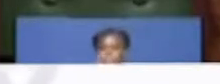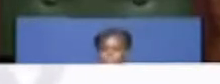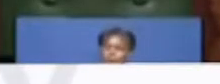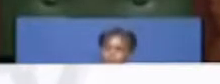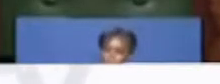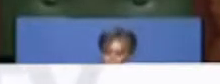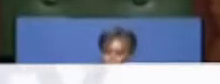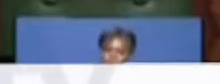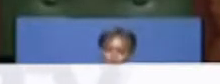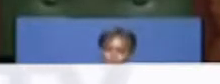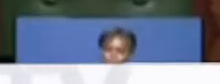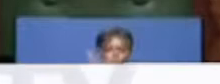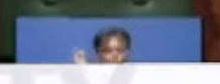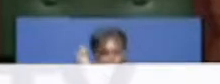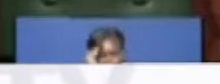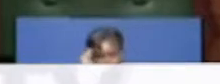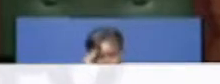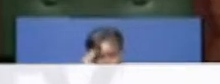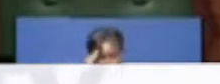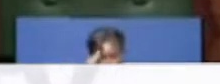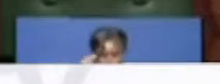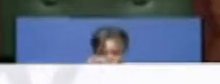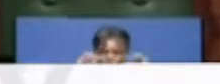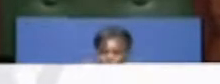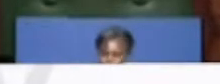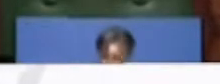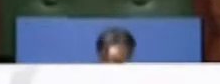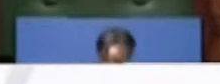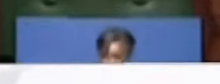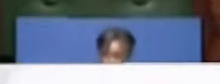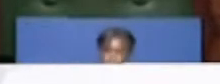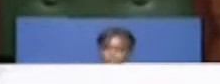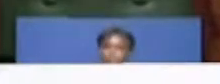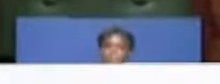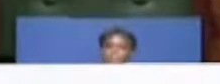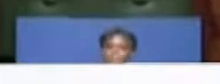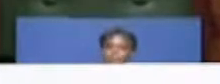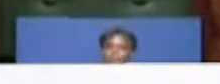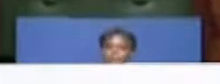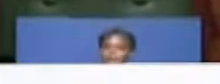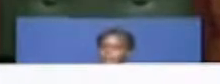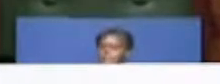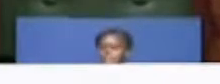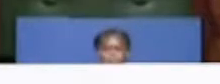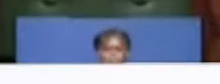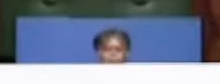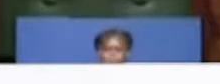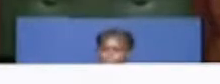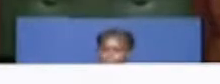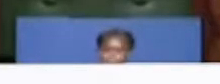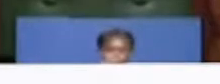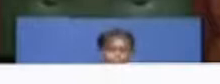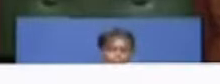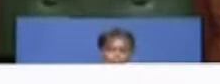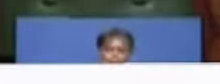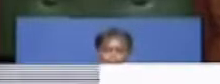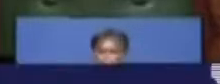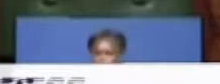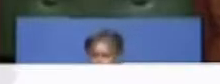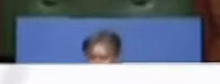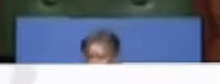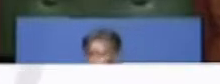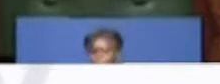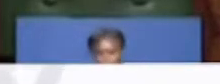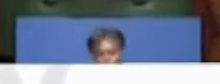entire education ecosystem. We need to ensure that there is adequate infrastructure, comprehensive policy